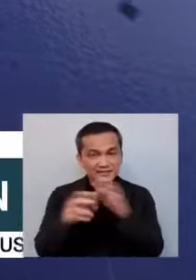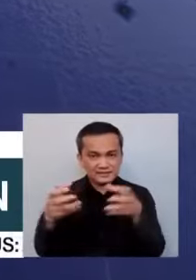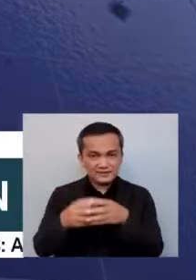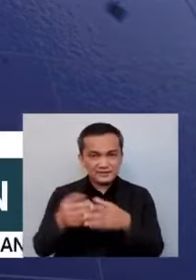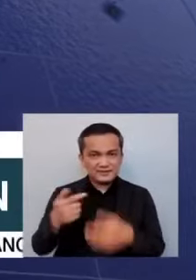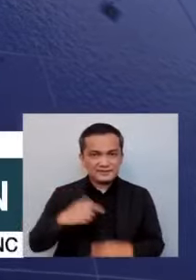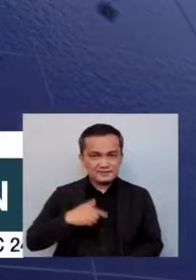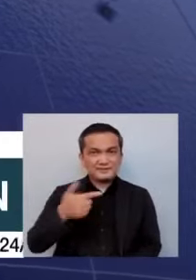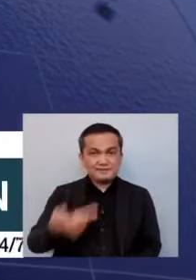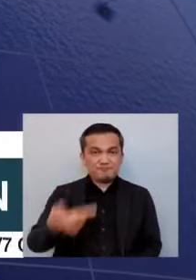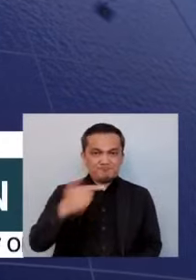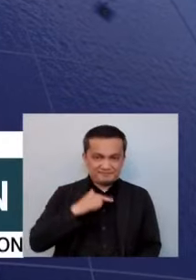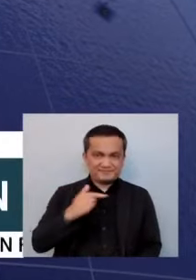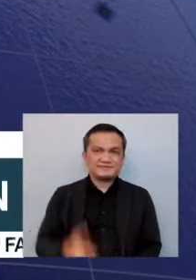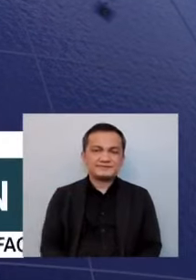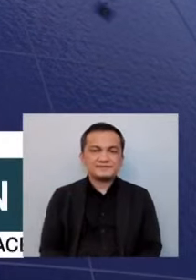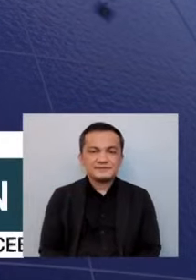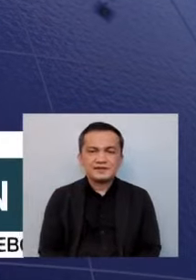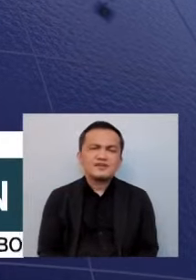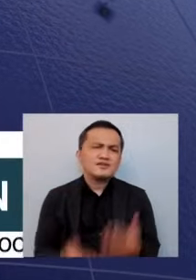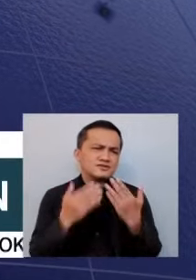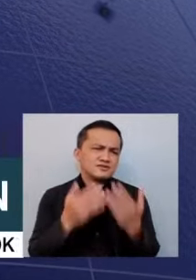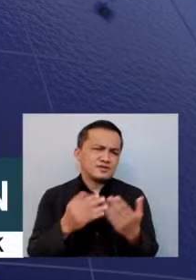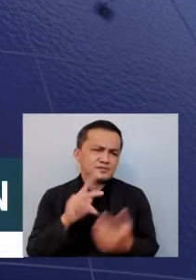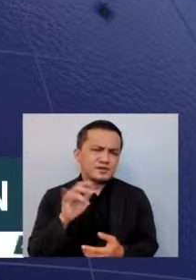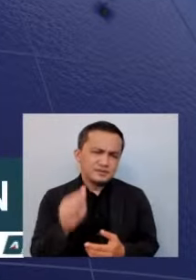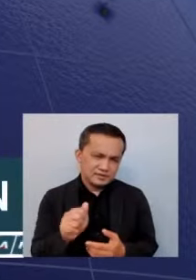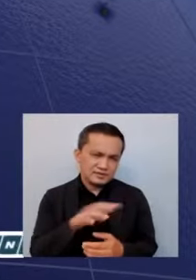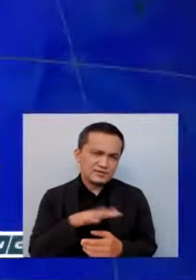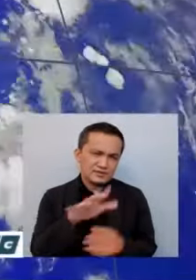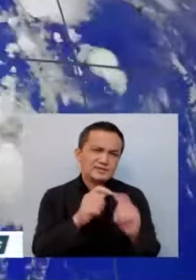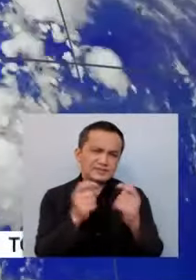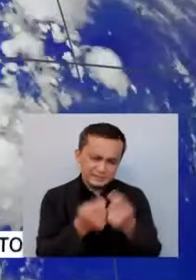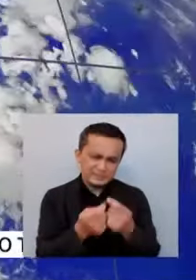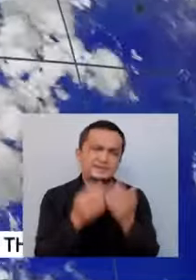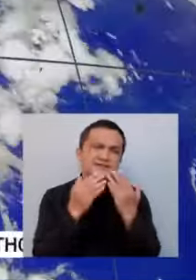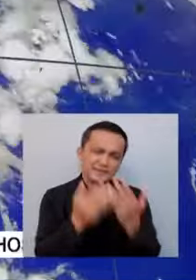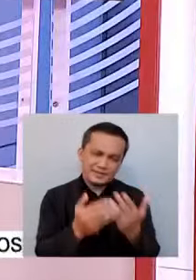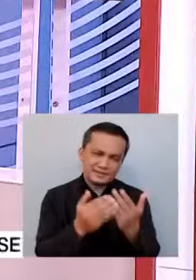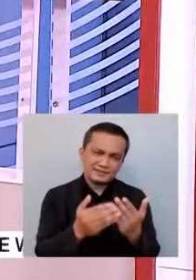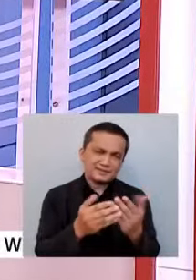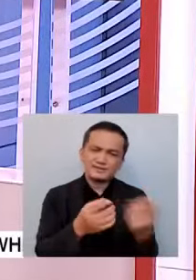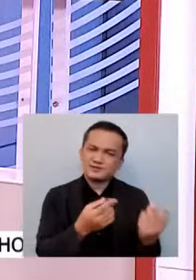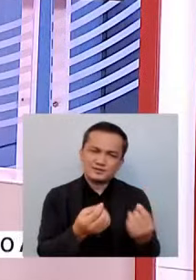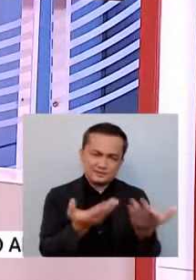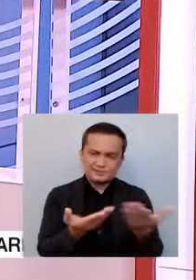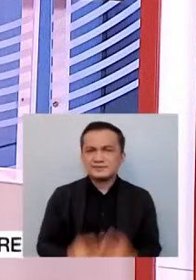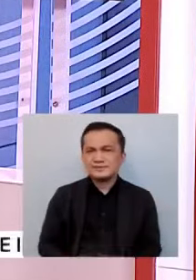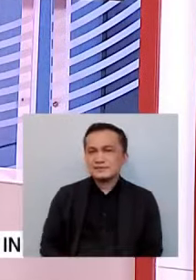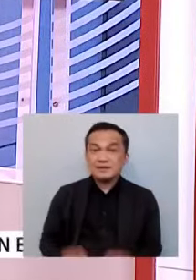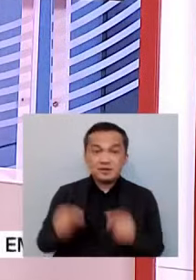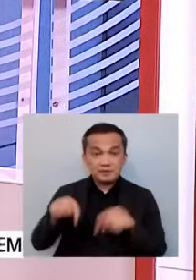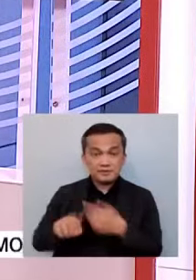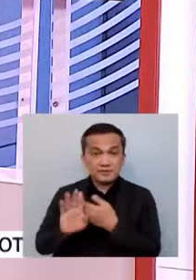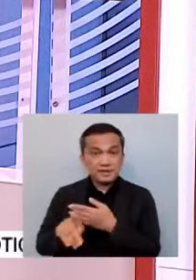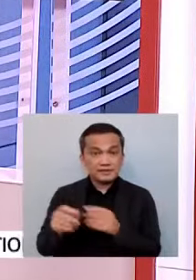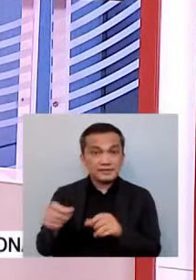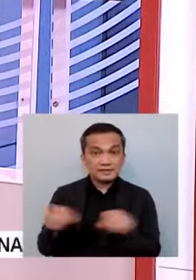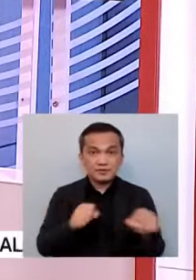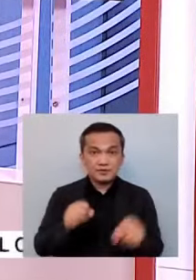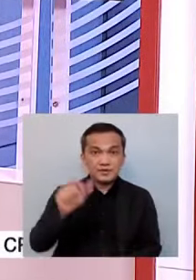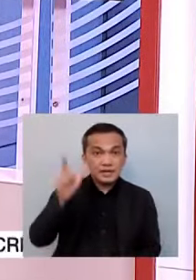Torres. Thanks a lot, Veronica, to you and the rest of the team there. Thanks for all that you do. Back here in the newsroom, in sports, LeBron James will